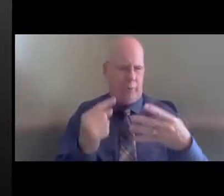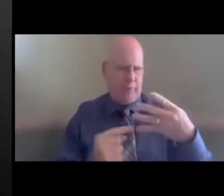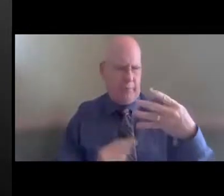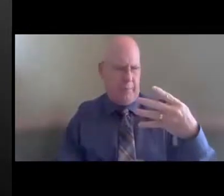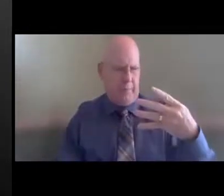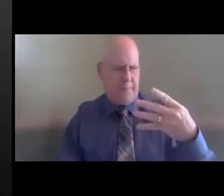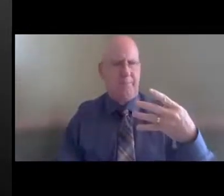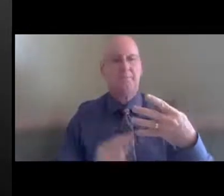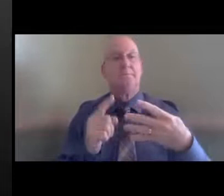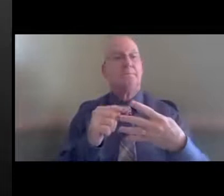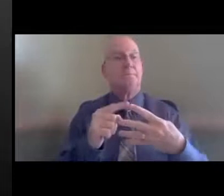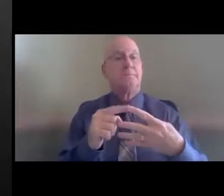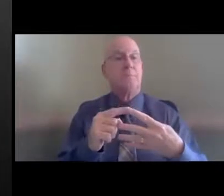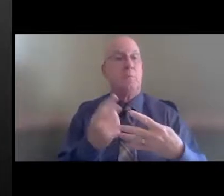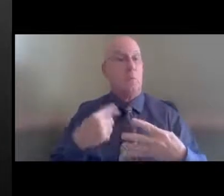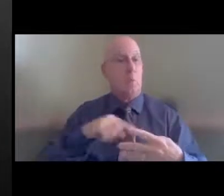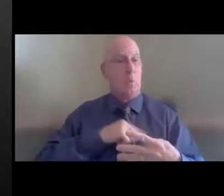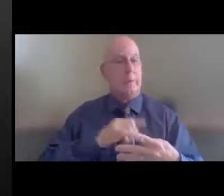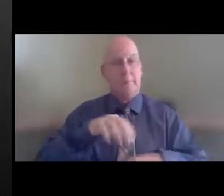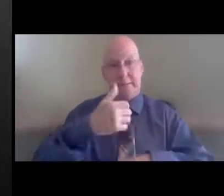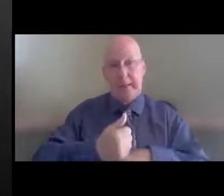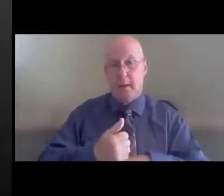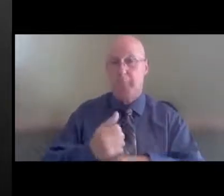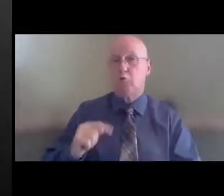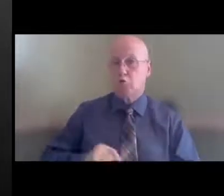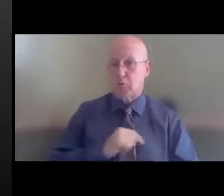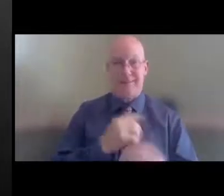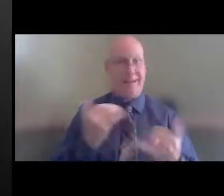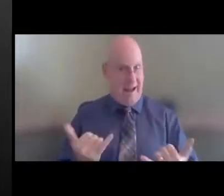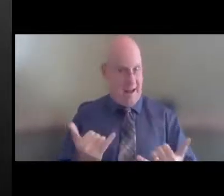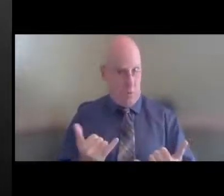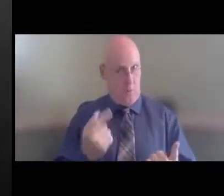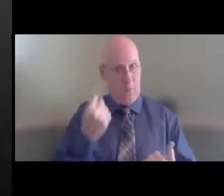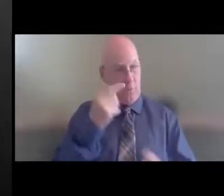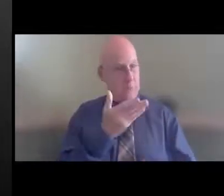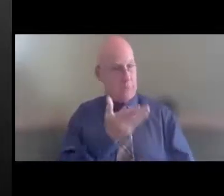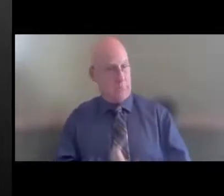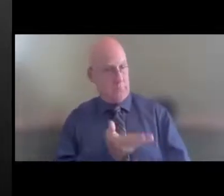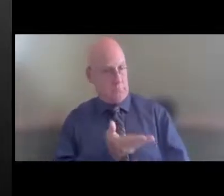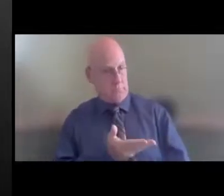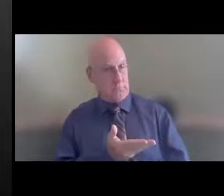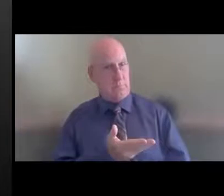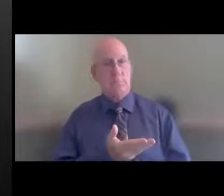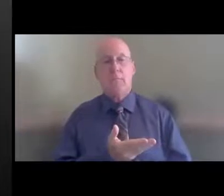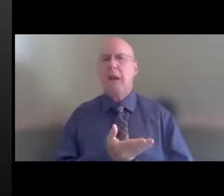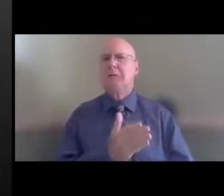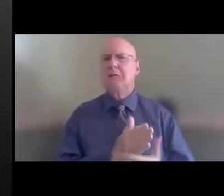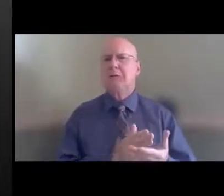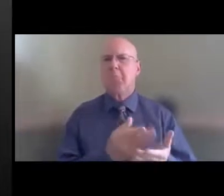But one option is that we basically set up the trust now for the family member, and we go ahead and put some money in